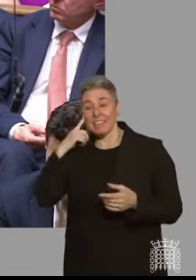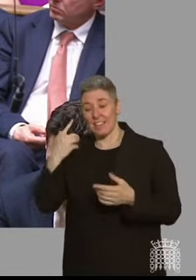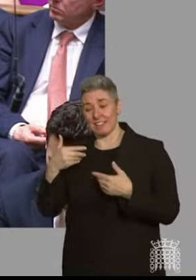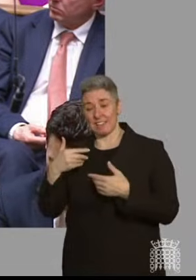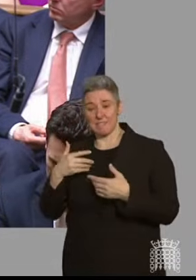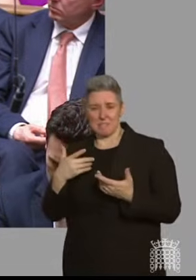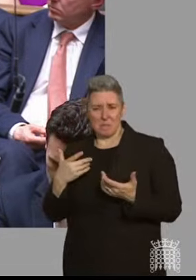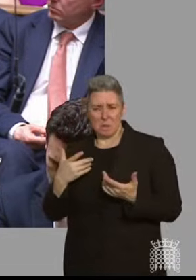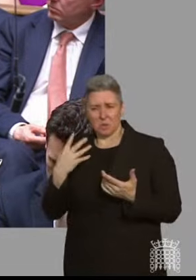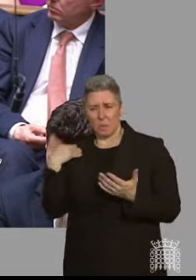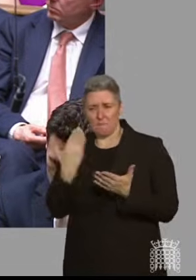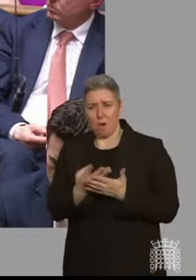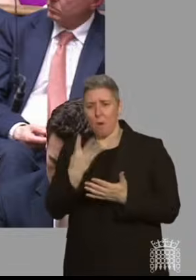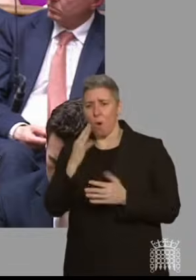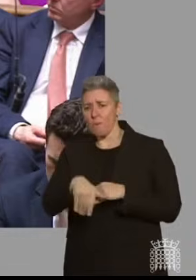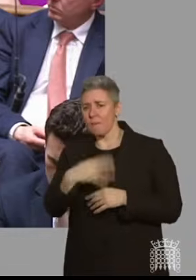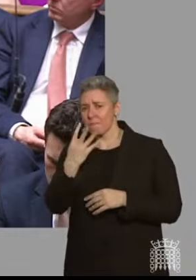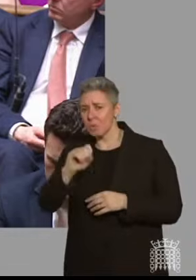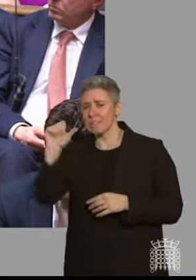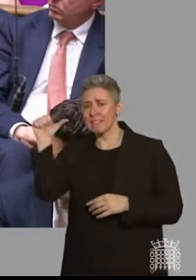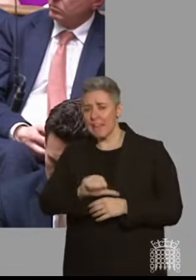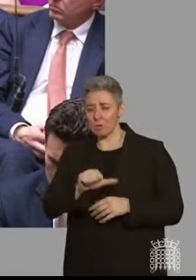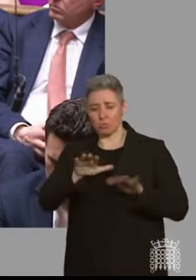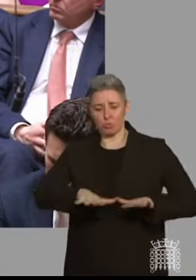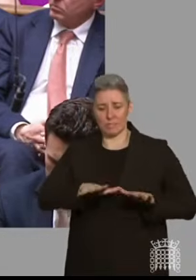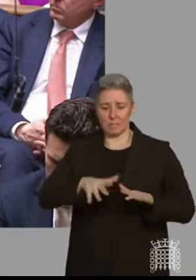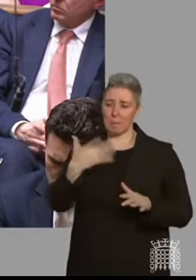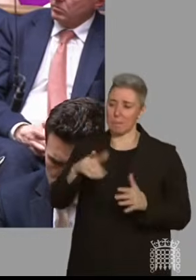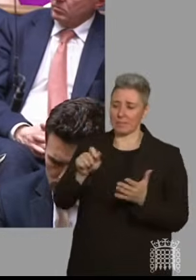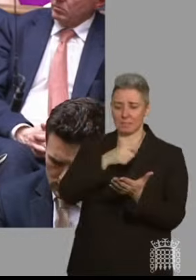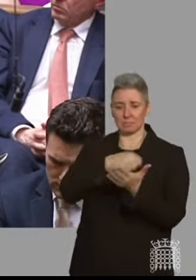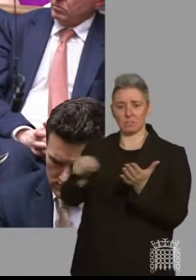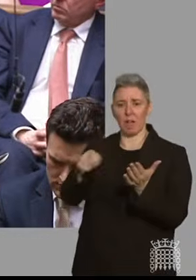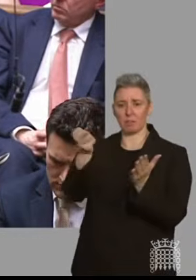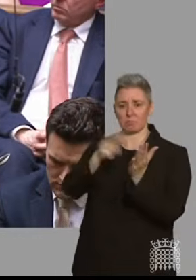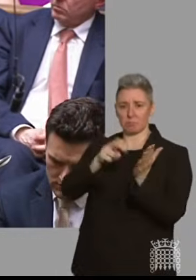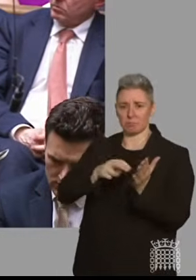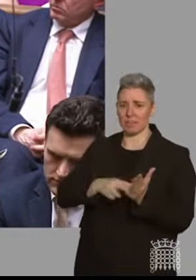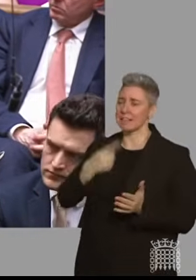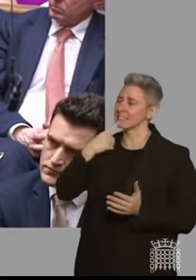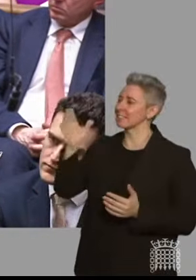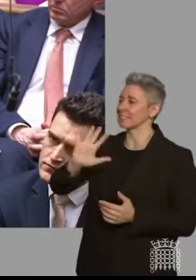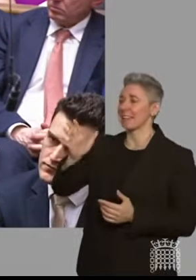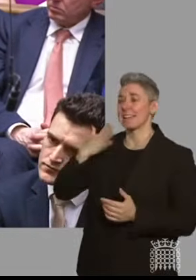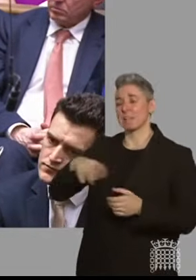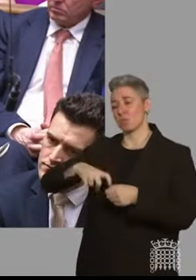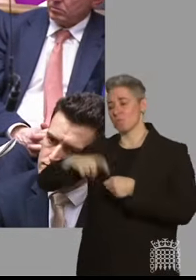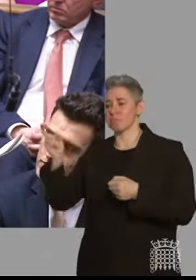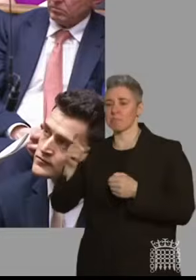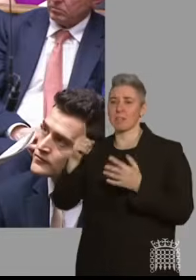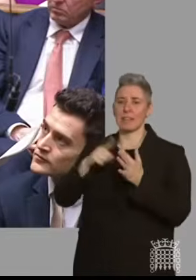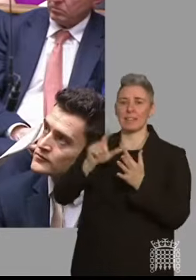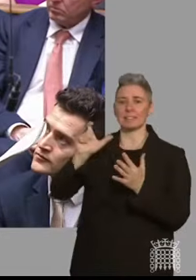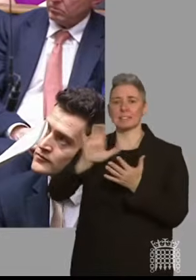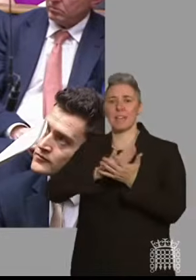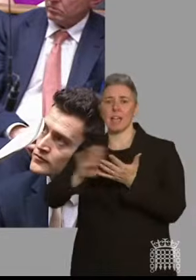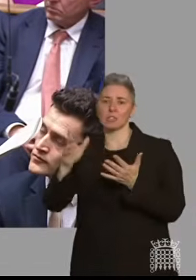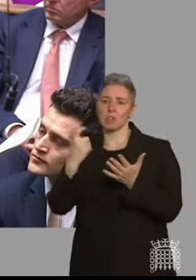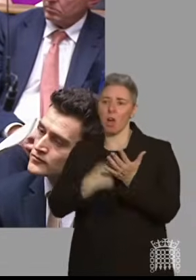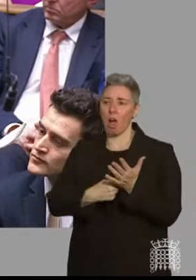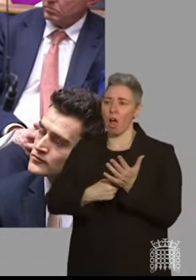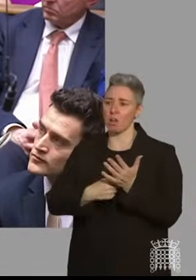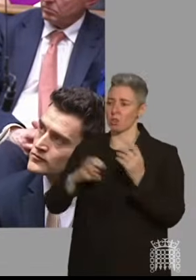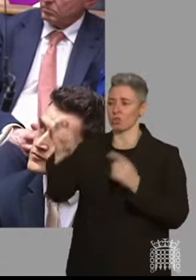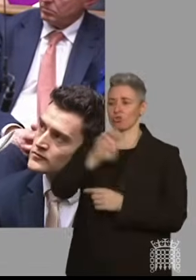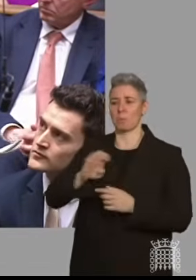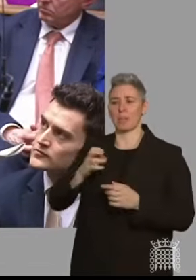Conservative Post calling for us to leave the European Convention on Human Rights. Will the Prime Minister commit to leaving the ECHR, or at the very least, have it in